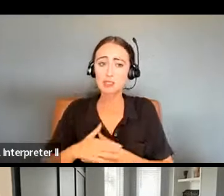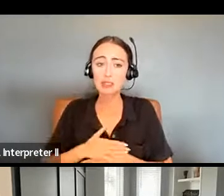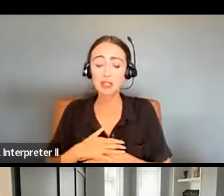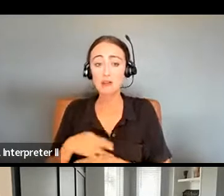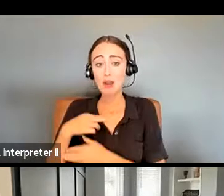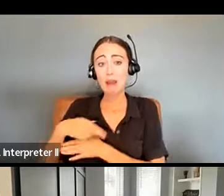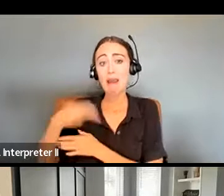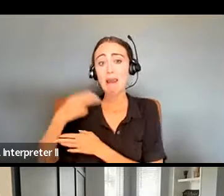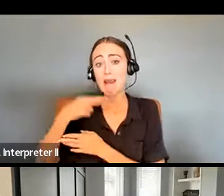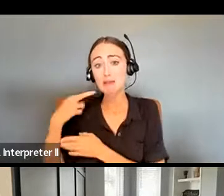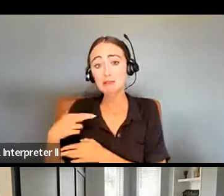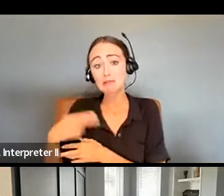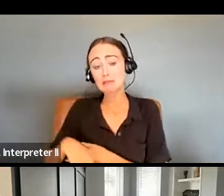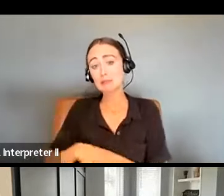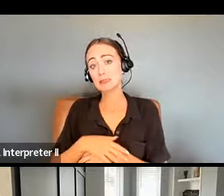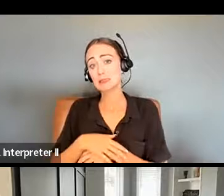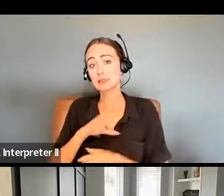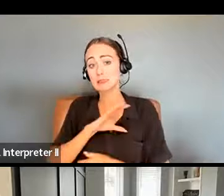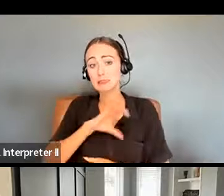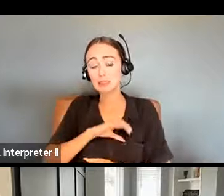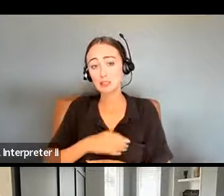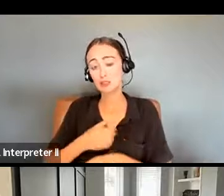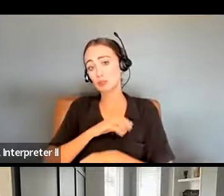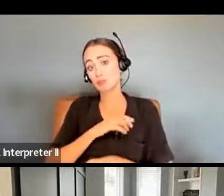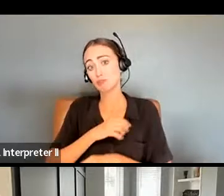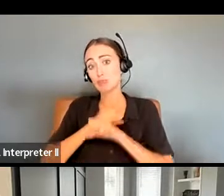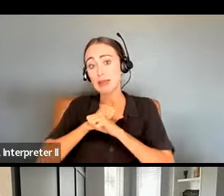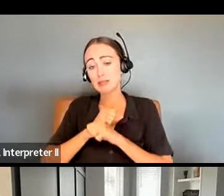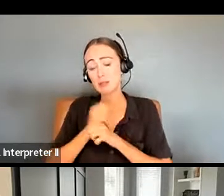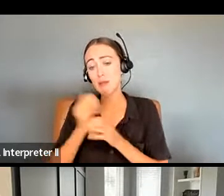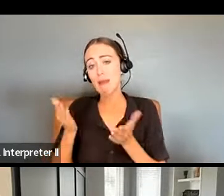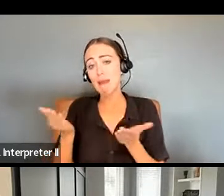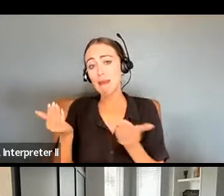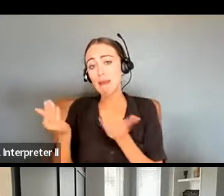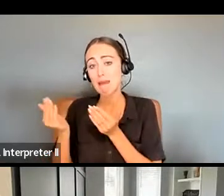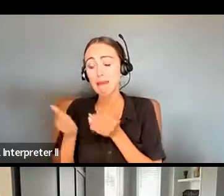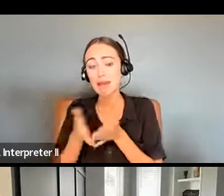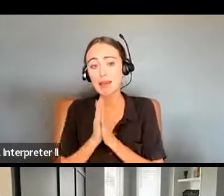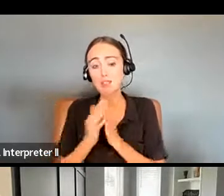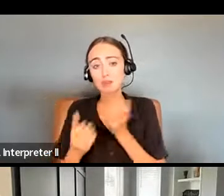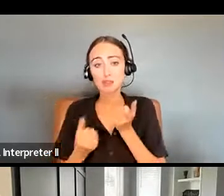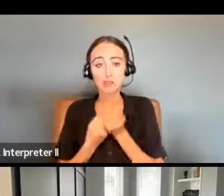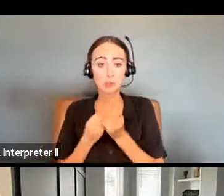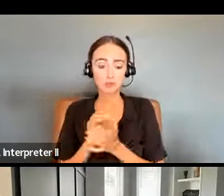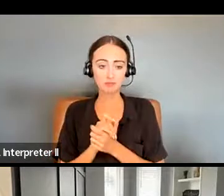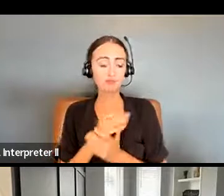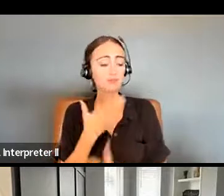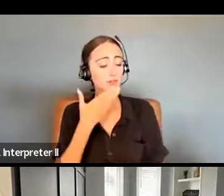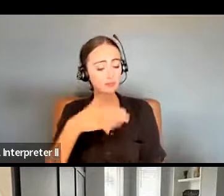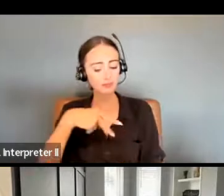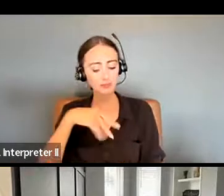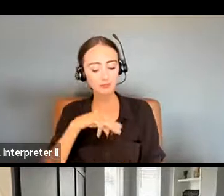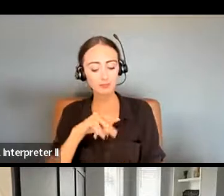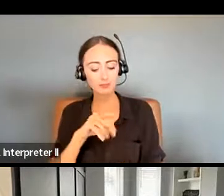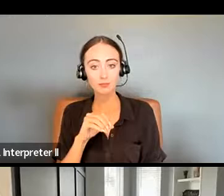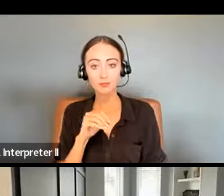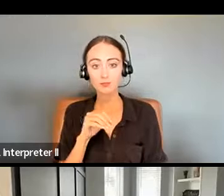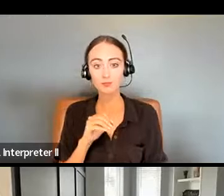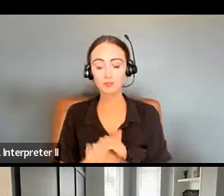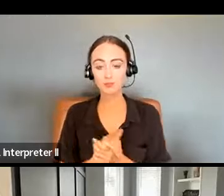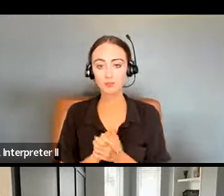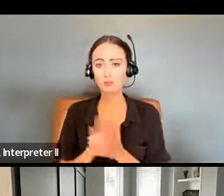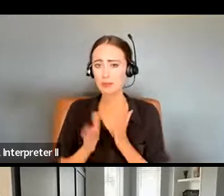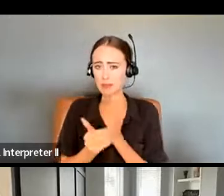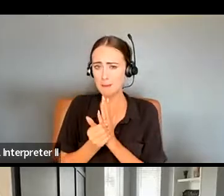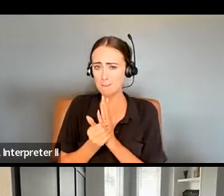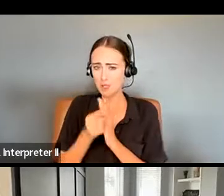are protected. And so I ask my colleagues to support these amendments today. Thank you, Councilmember Pinto. There was an amendment